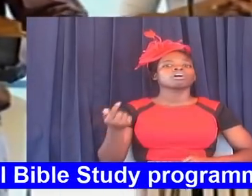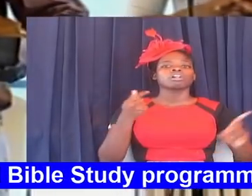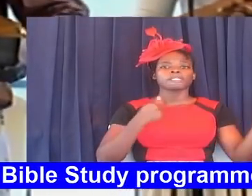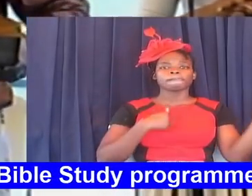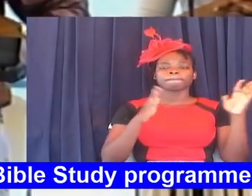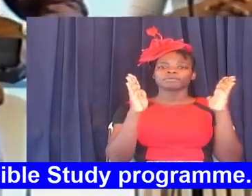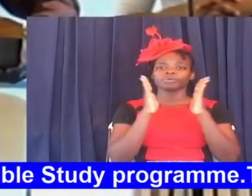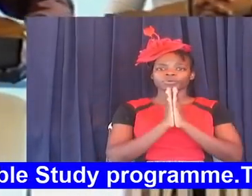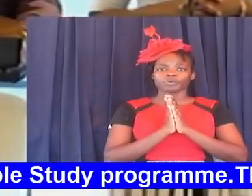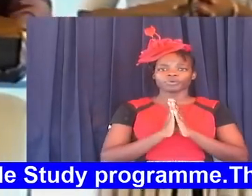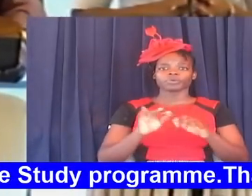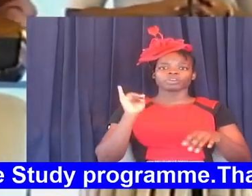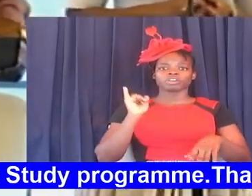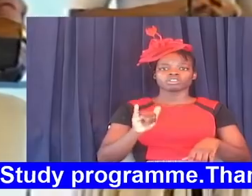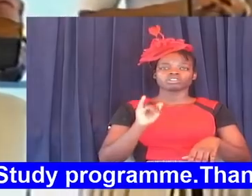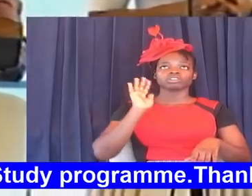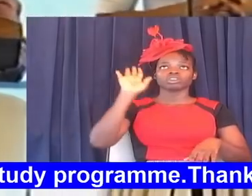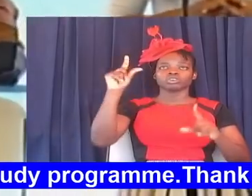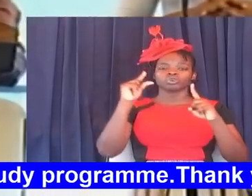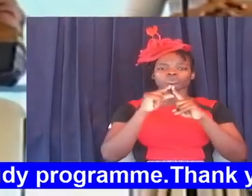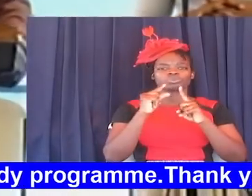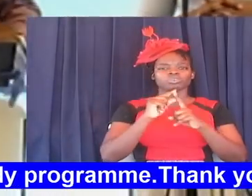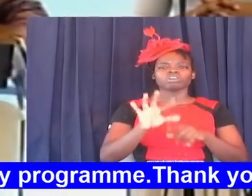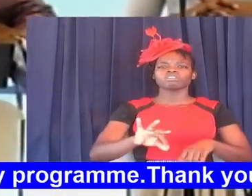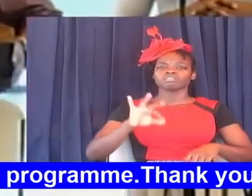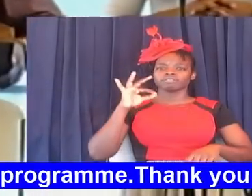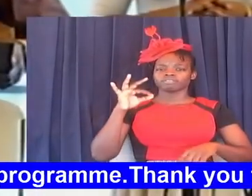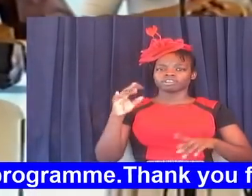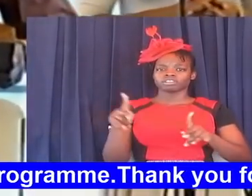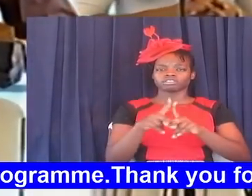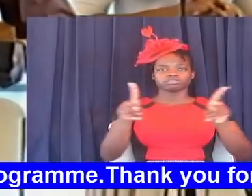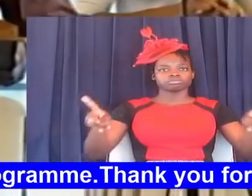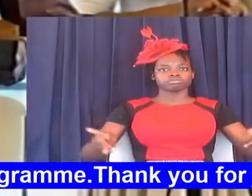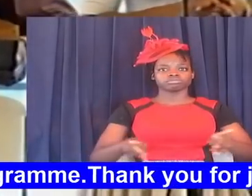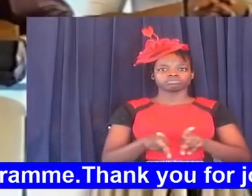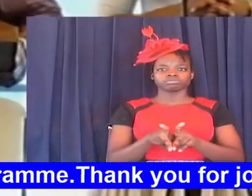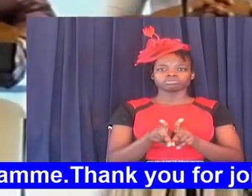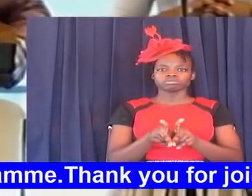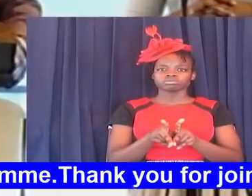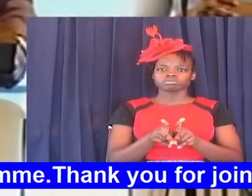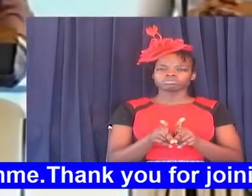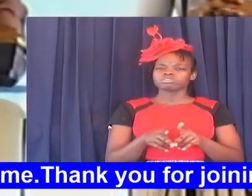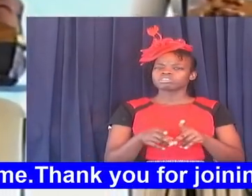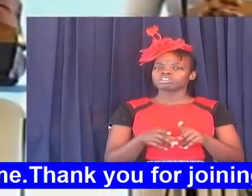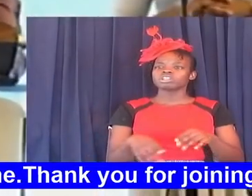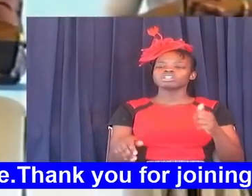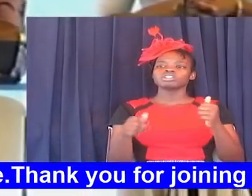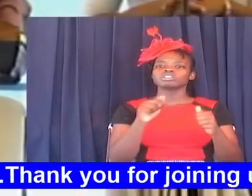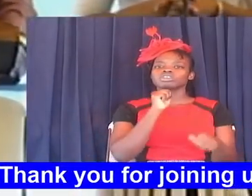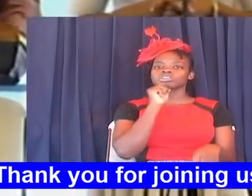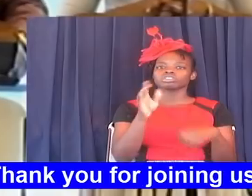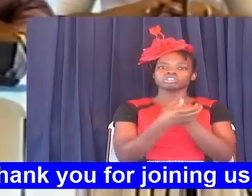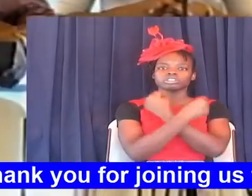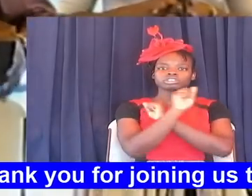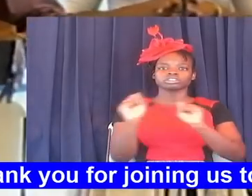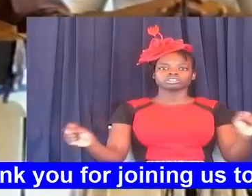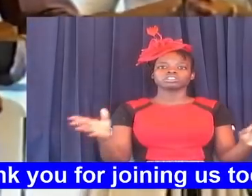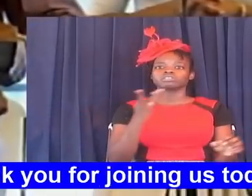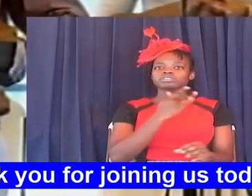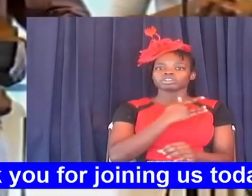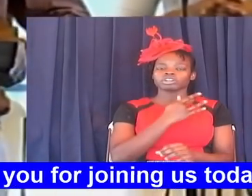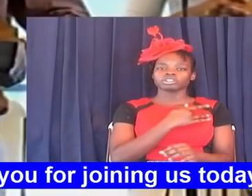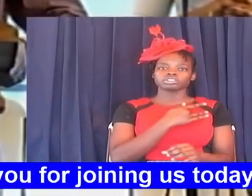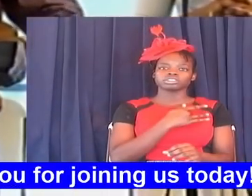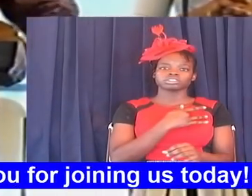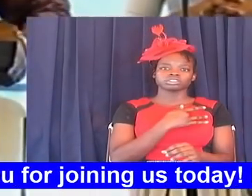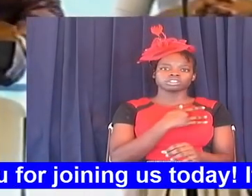words will find a place in every unsaved heart hearing us, and those, even those who